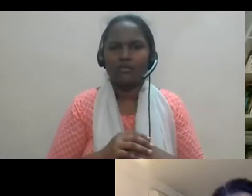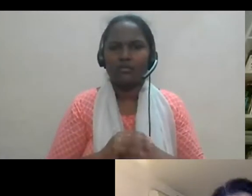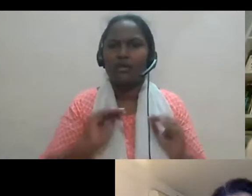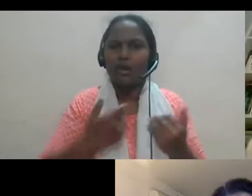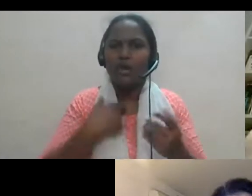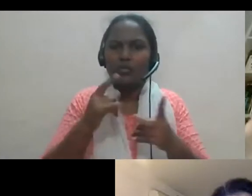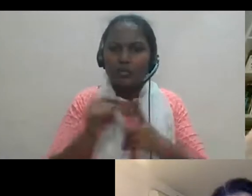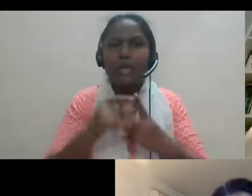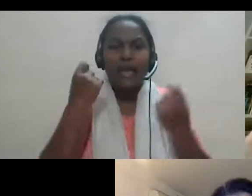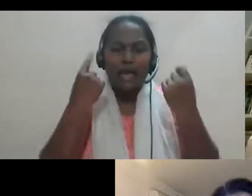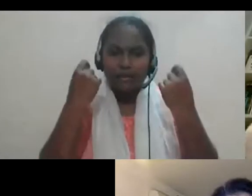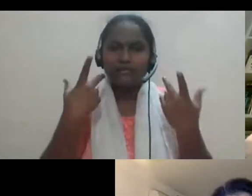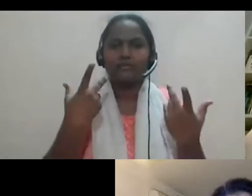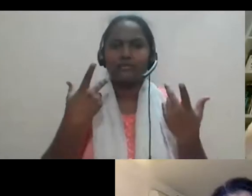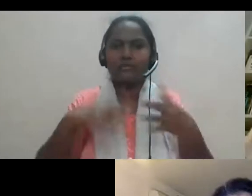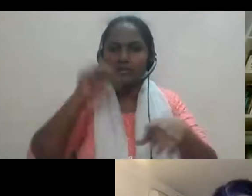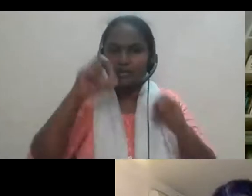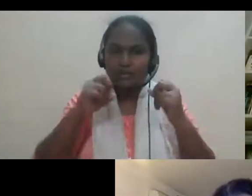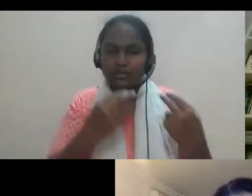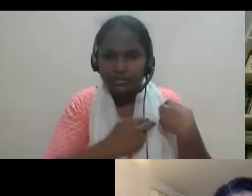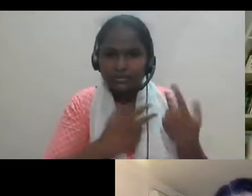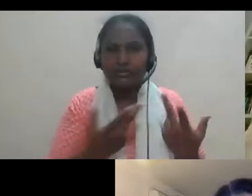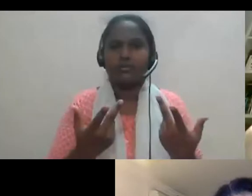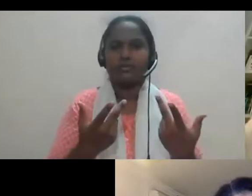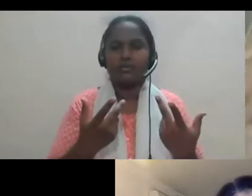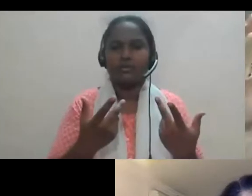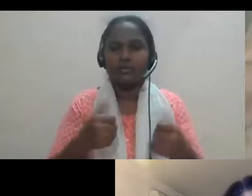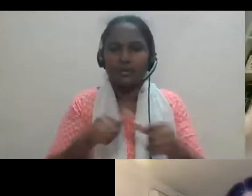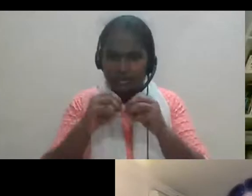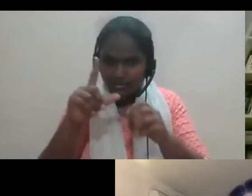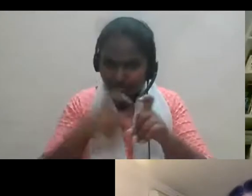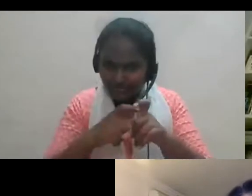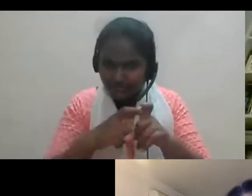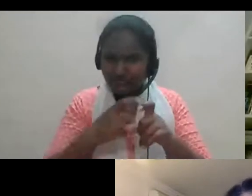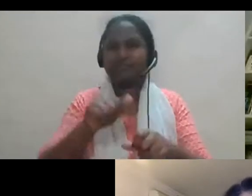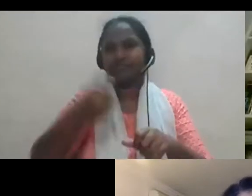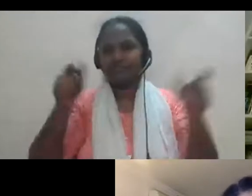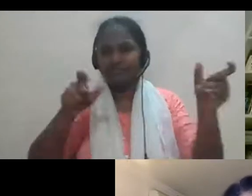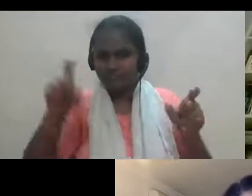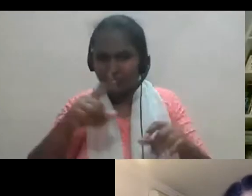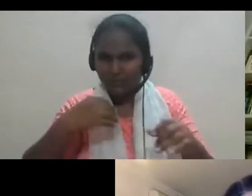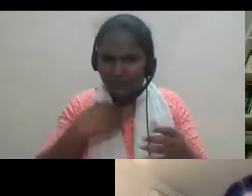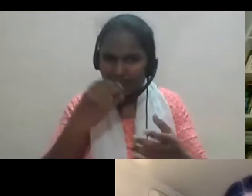we understand and take responsibility, you know, each one from our side,